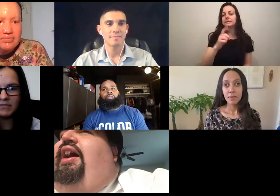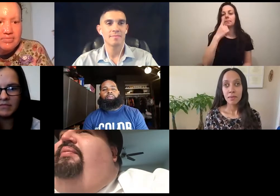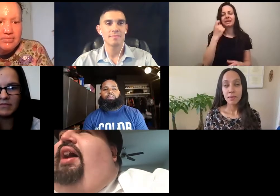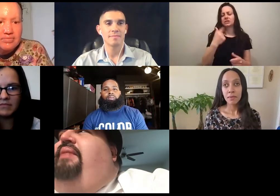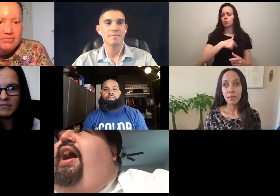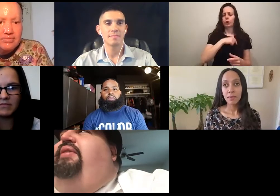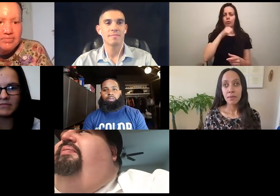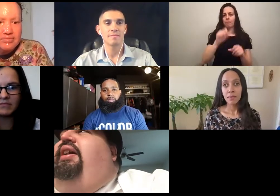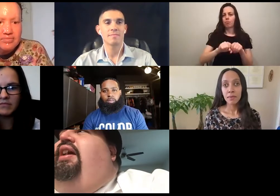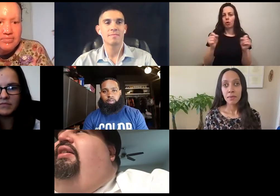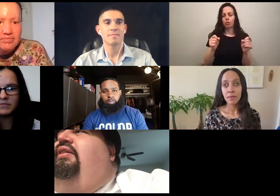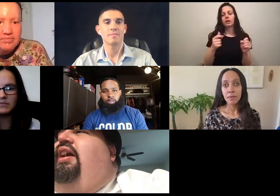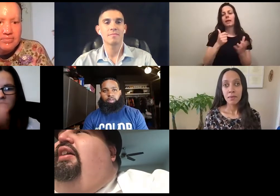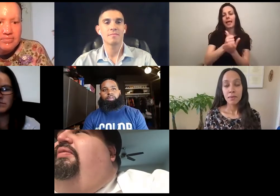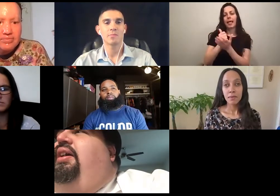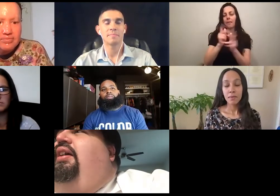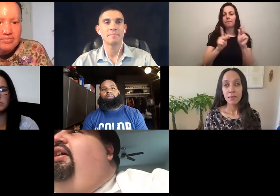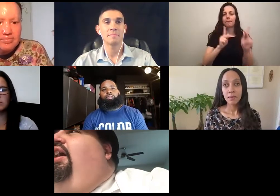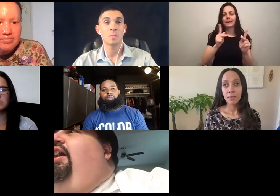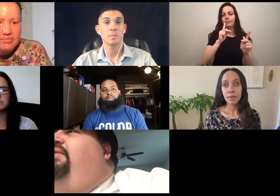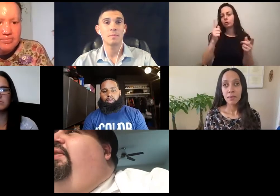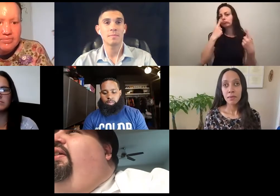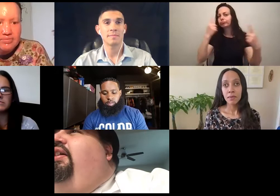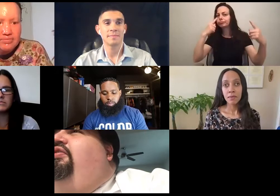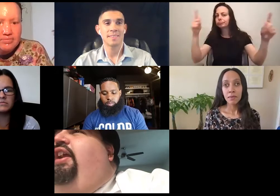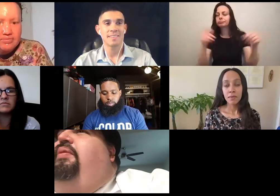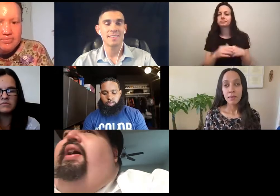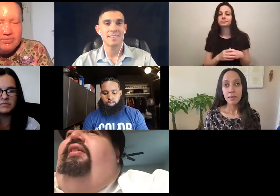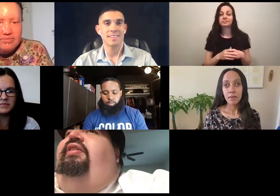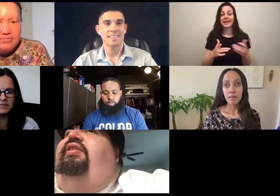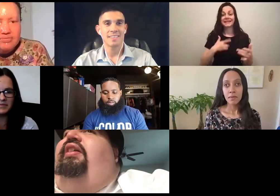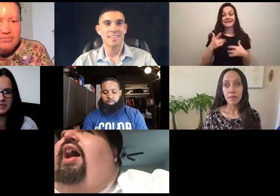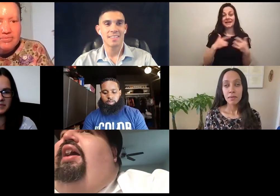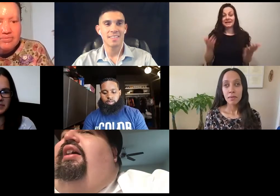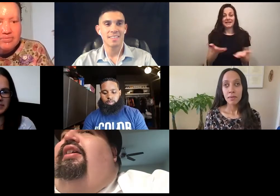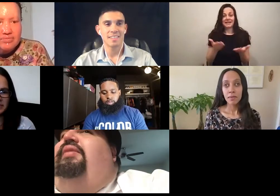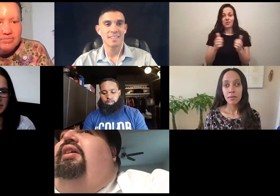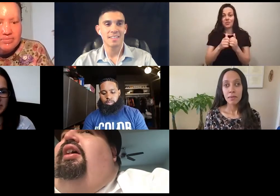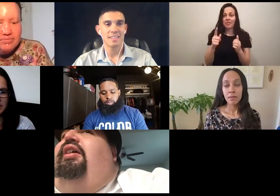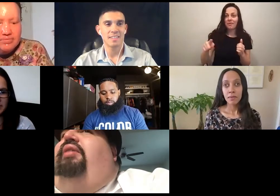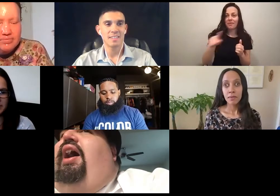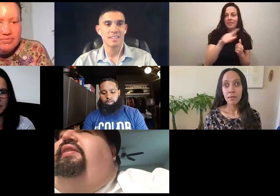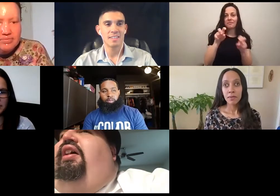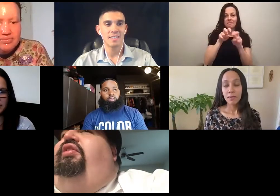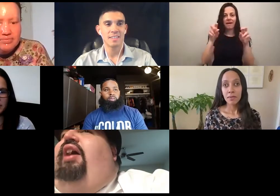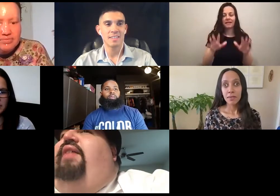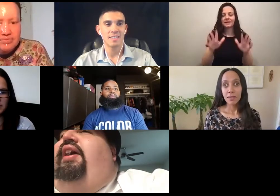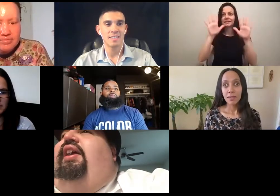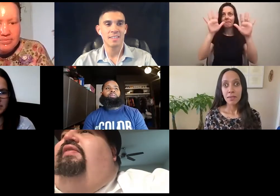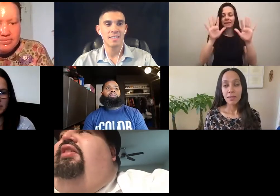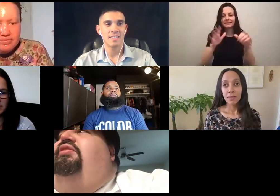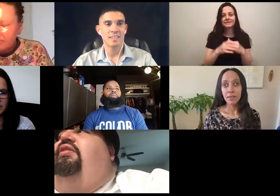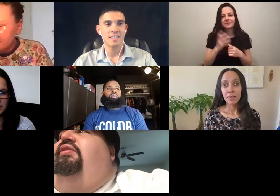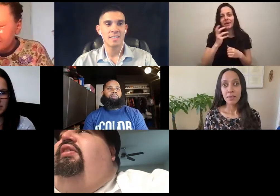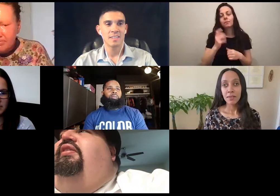And I'm happy to be here and be among these incredible panelists. I am blind and also have a